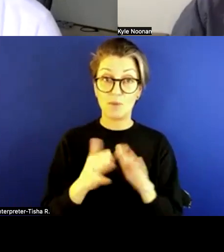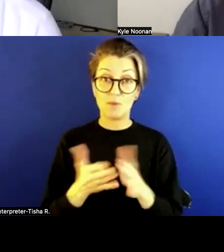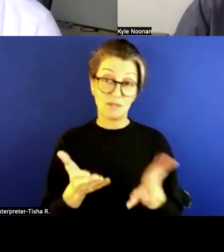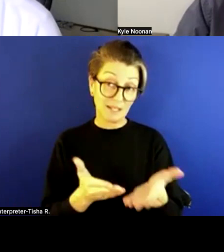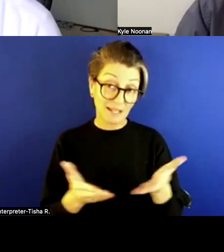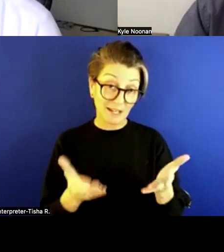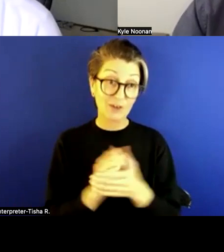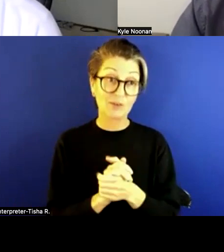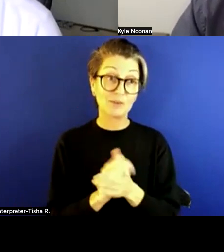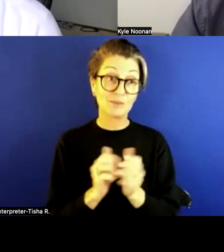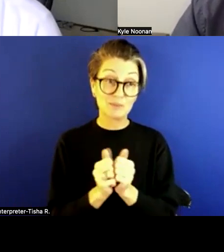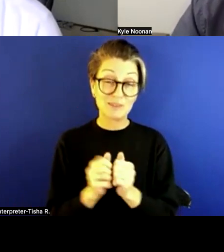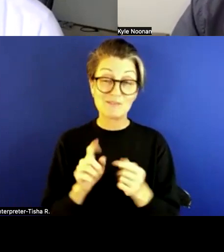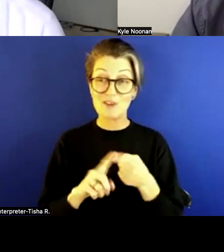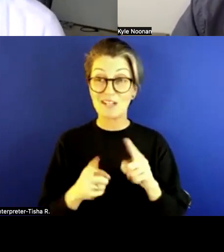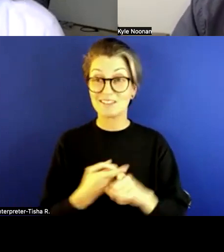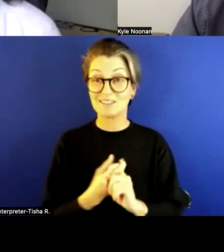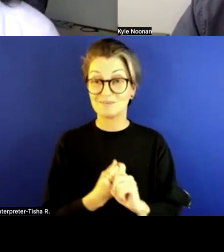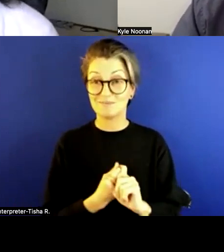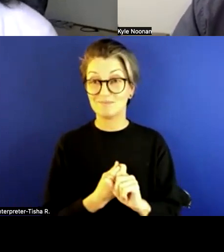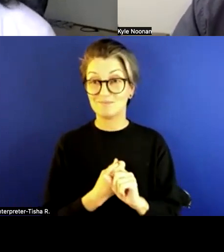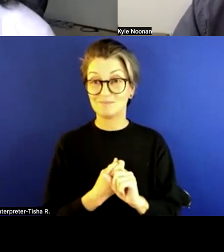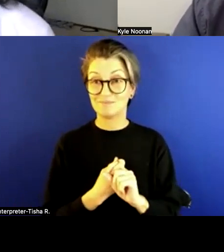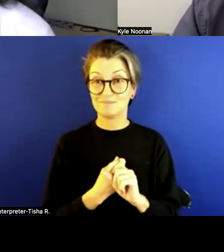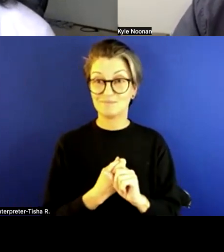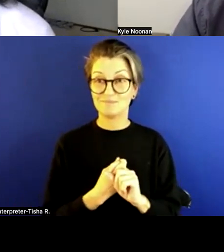friends, and realizing that